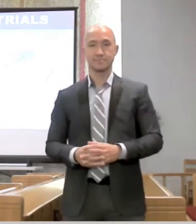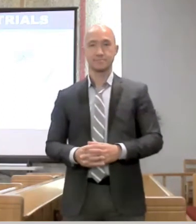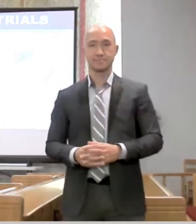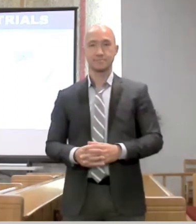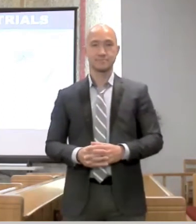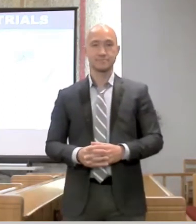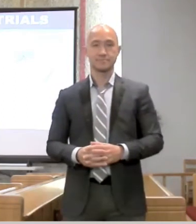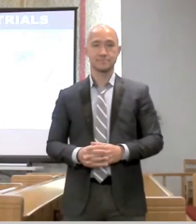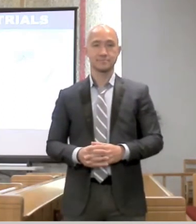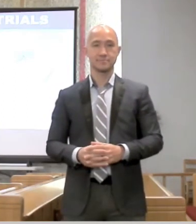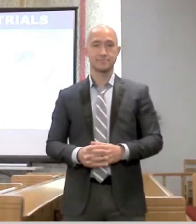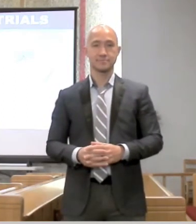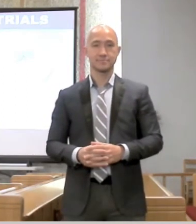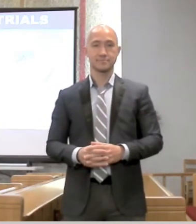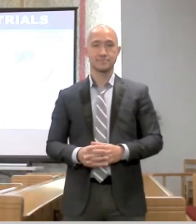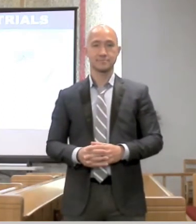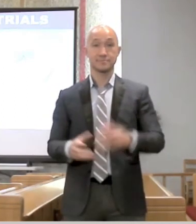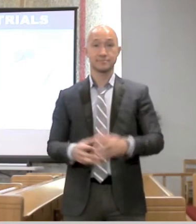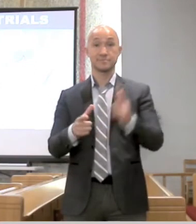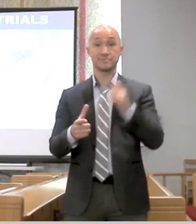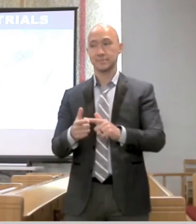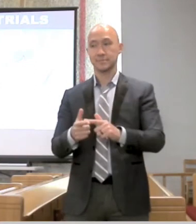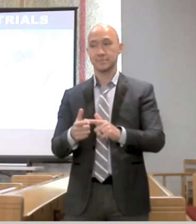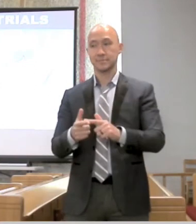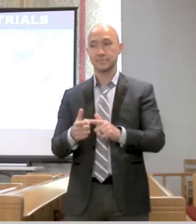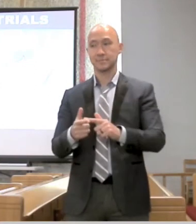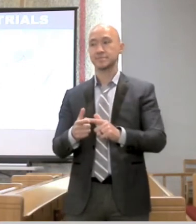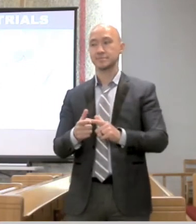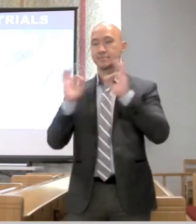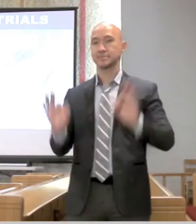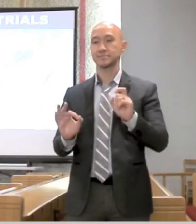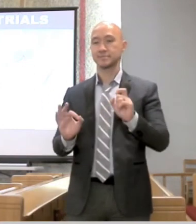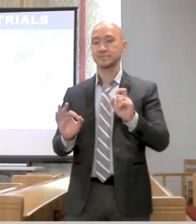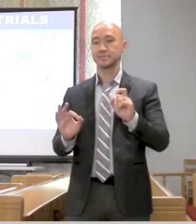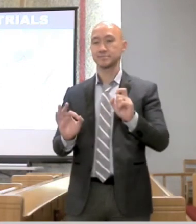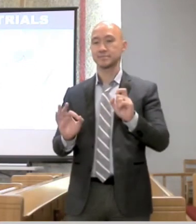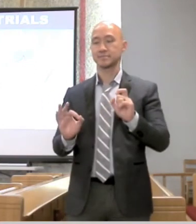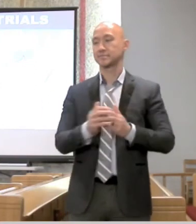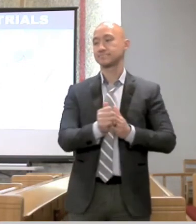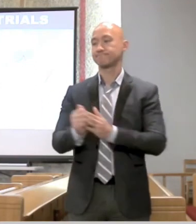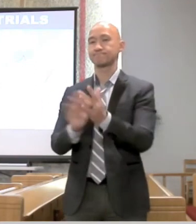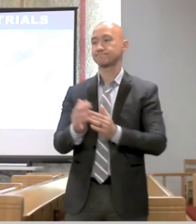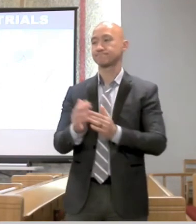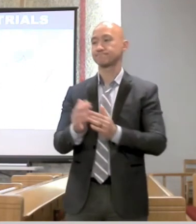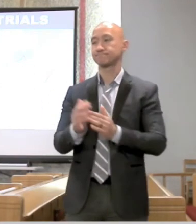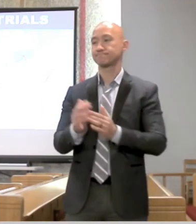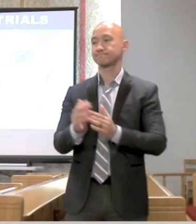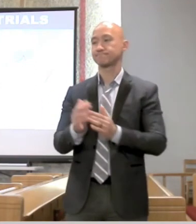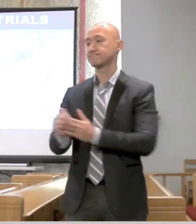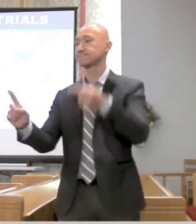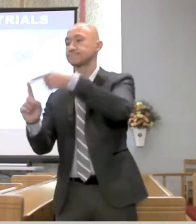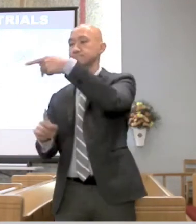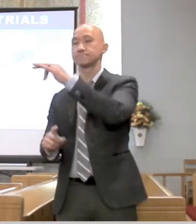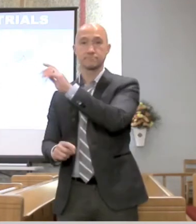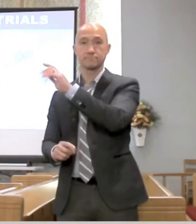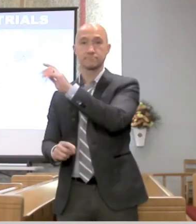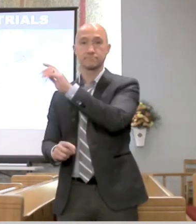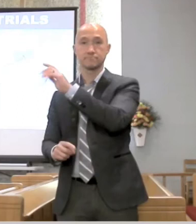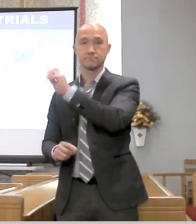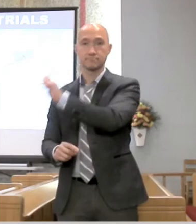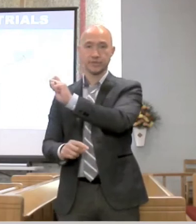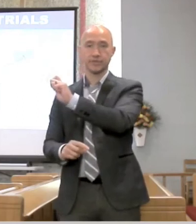condemn him to death, they had to take him all the way to Pilate, to the official Roman